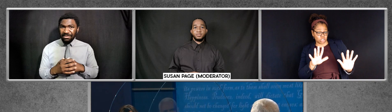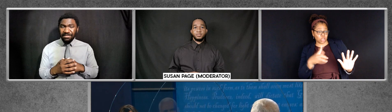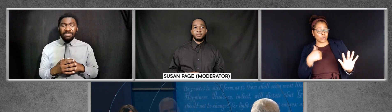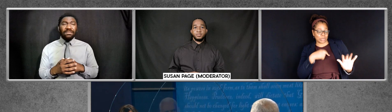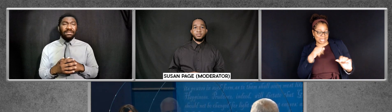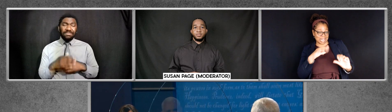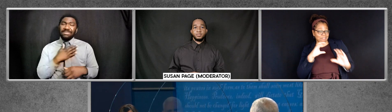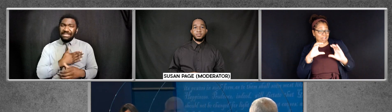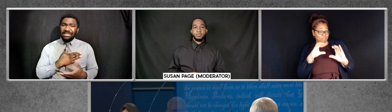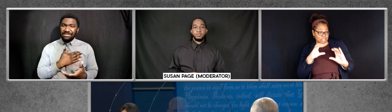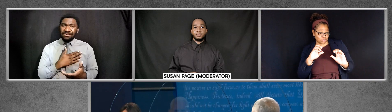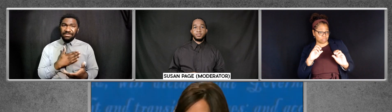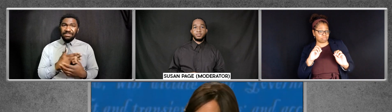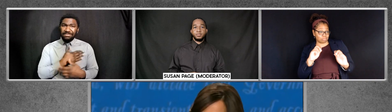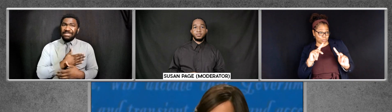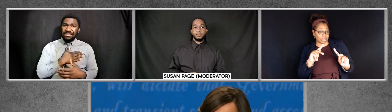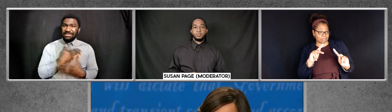conversation, okay? Please. Okay.